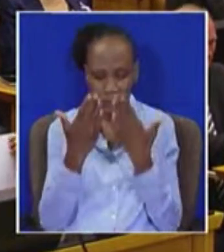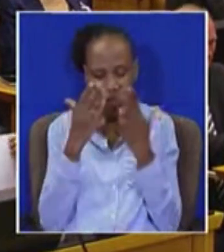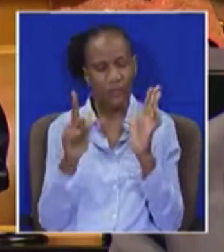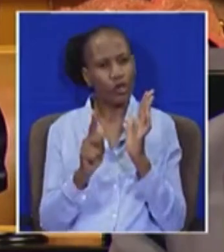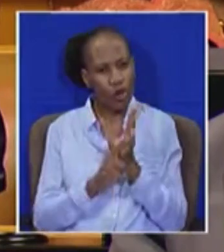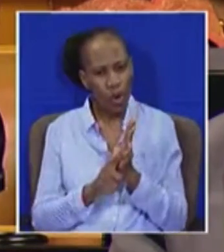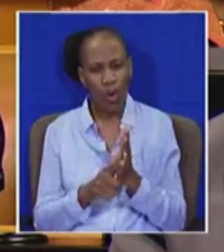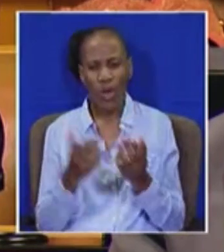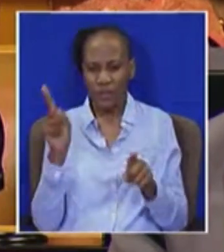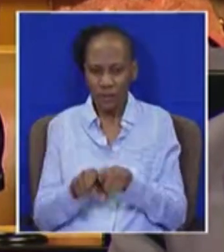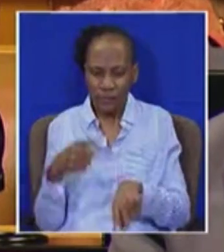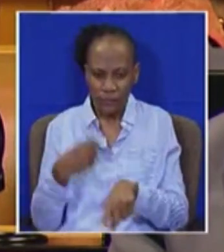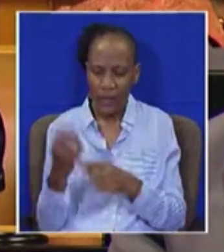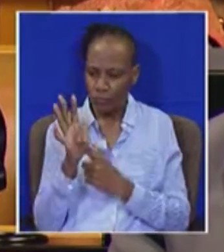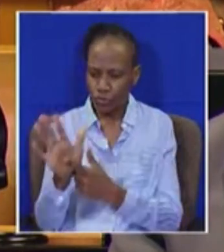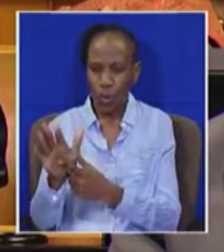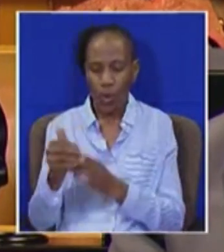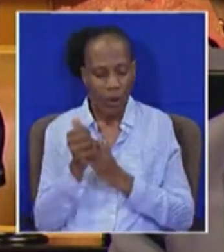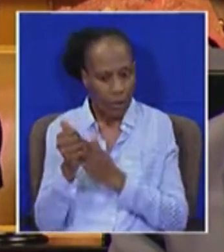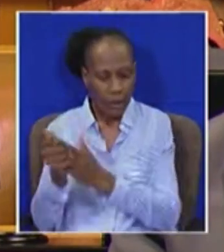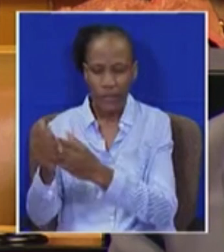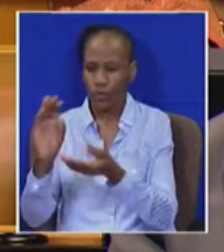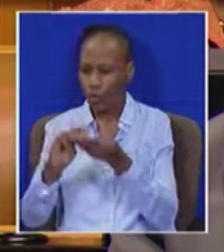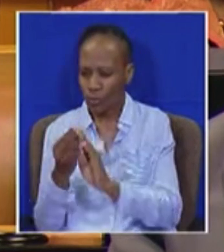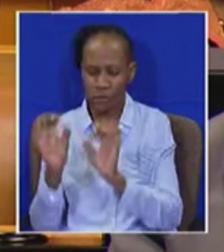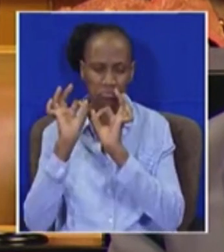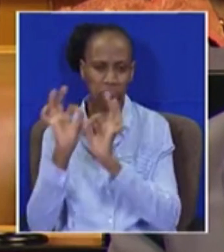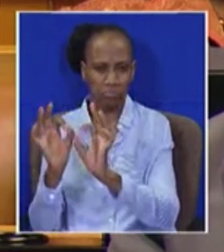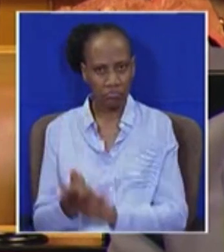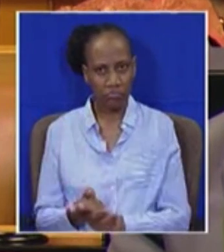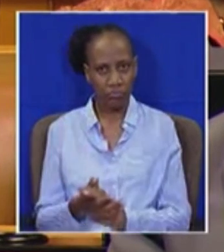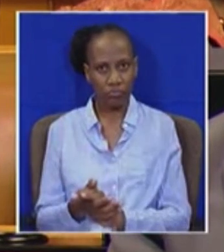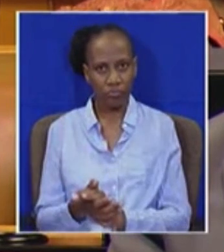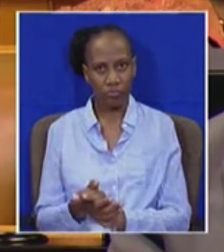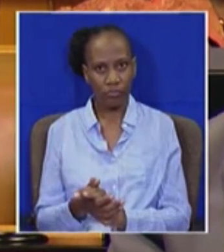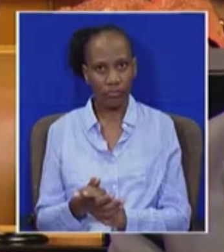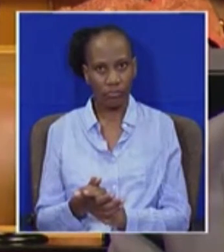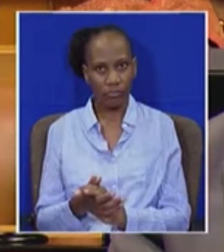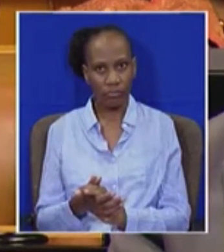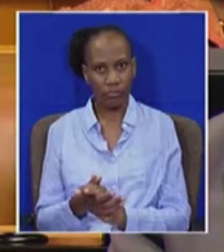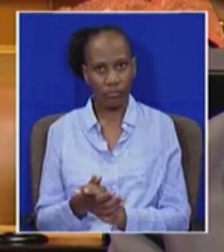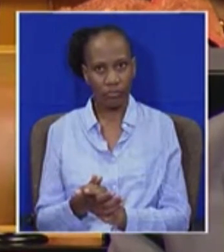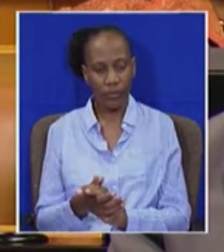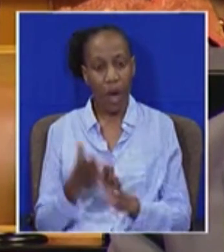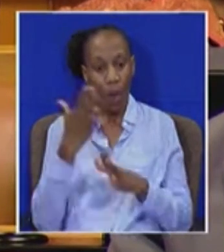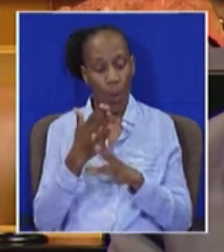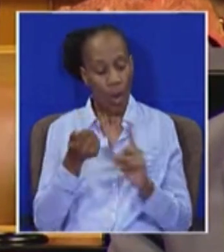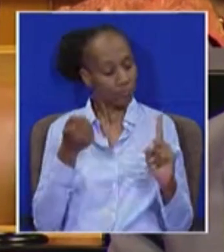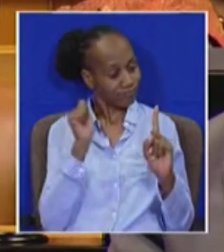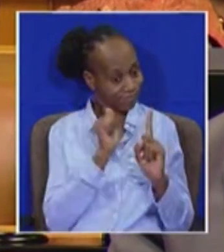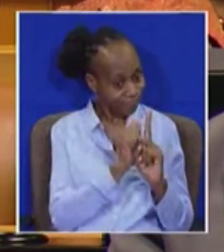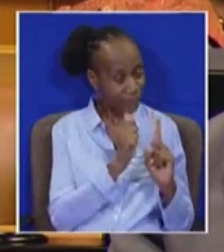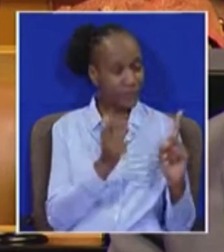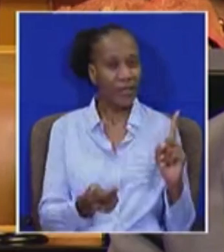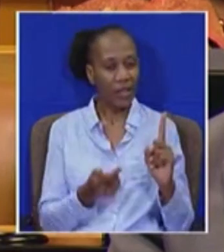community leader and unionist. The presidency of Honorable Ramaphosa